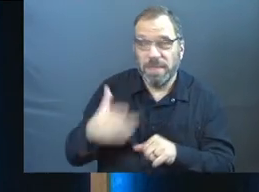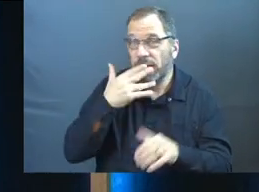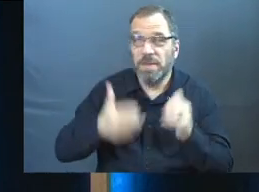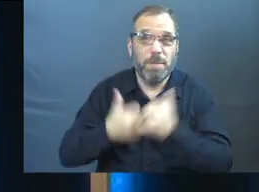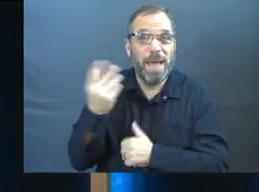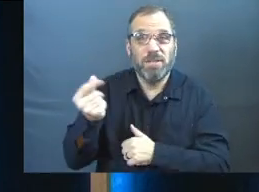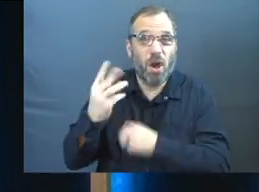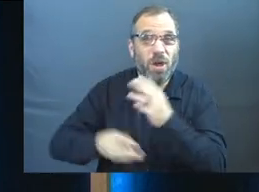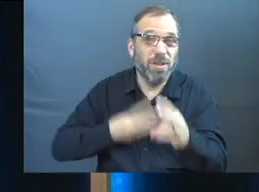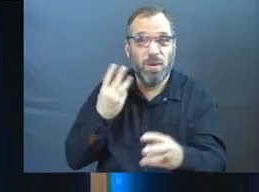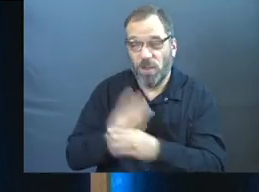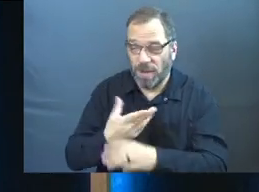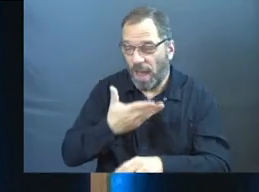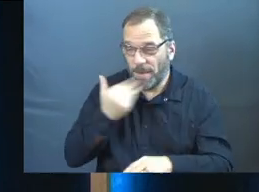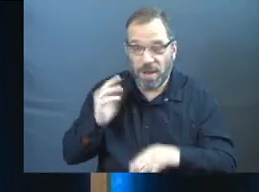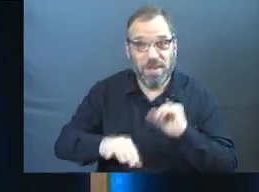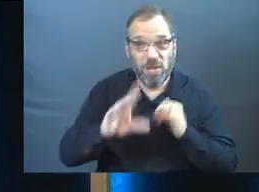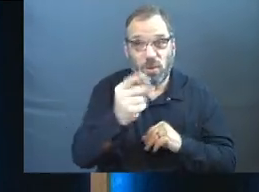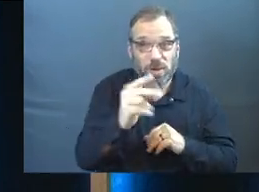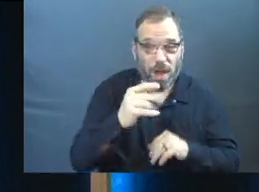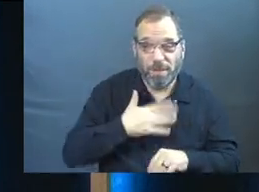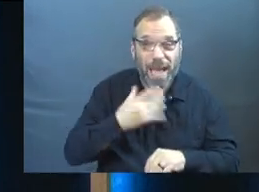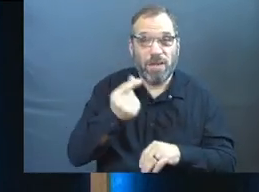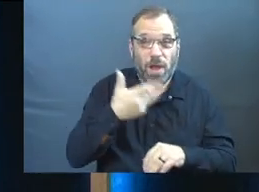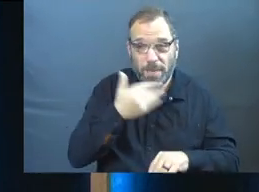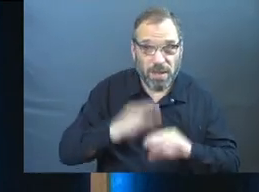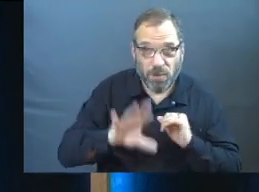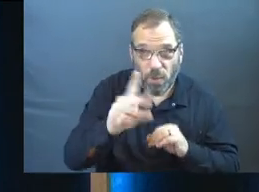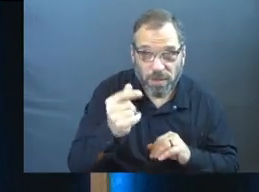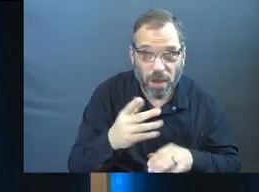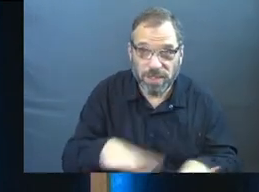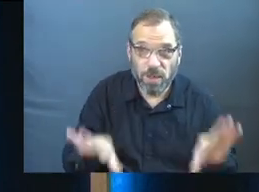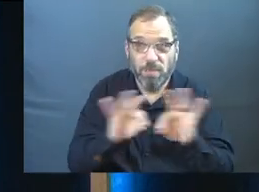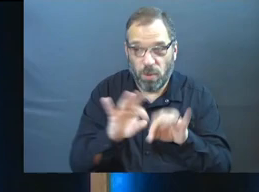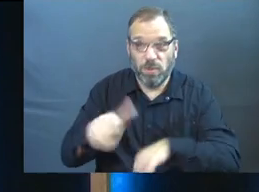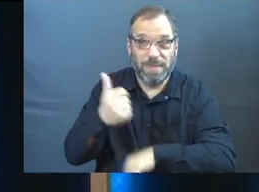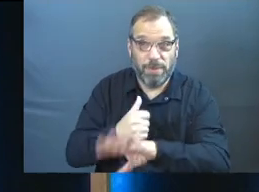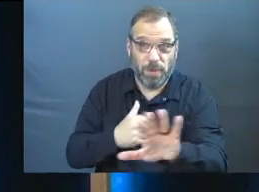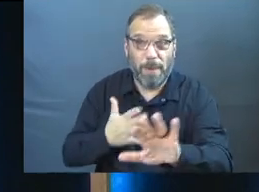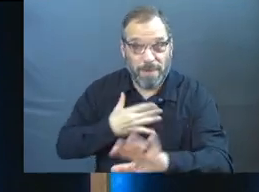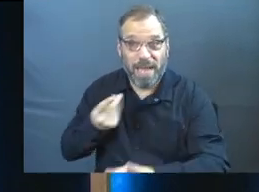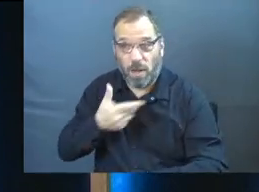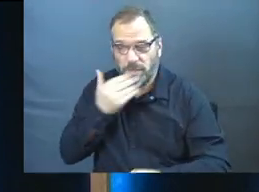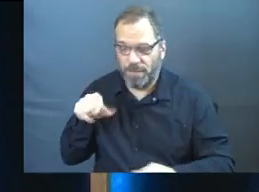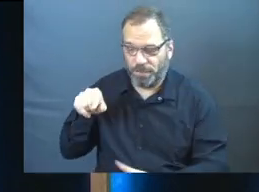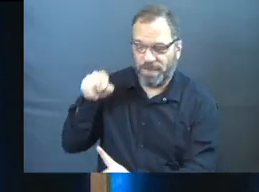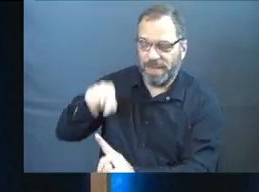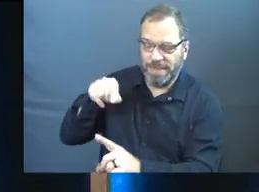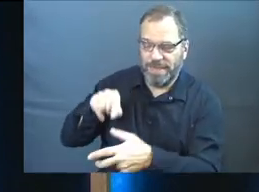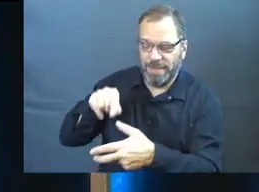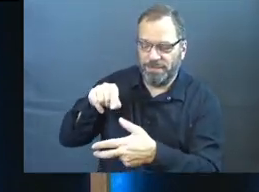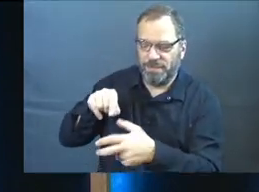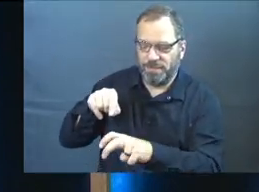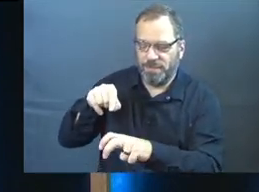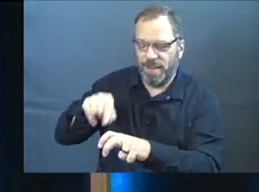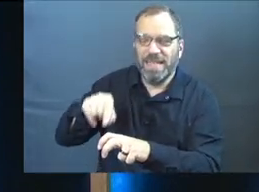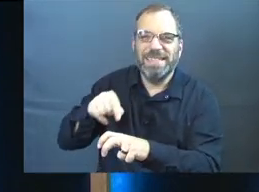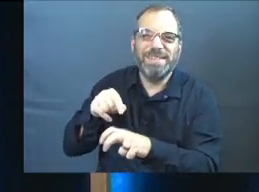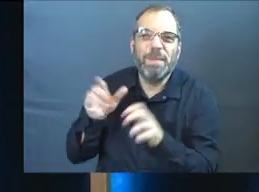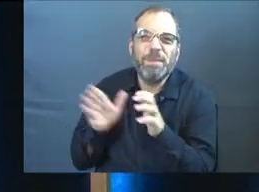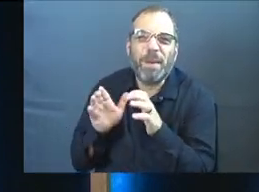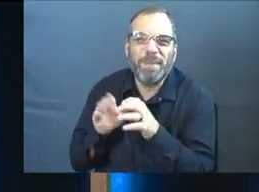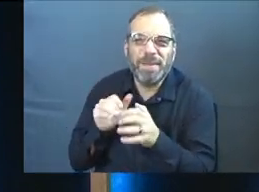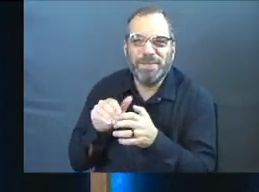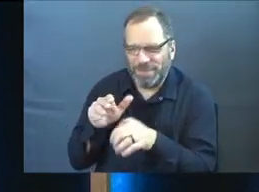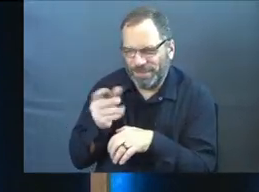best dog in the world, and she's better than your dog. Our dog is better than your dog. That's super important that we establish that. Millie is so great, right? It's like she's this tiny